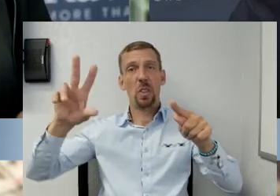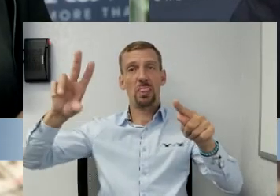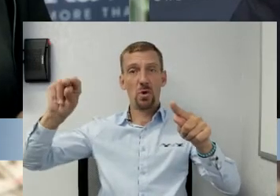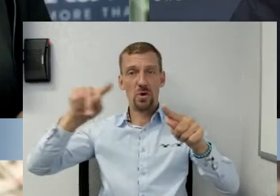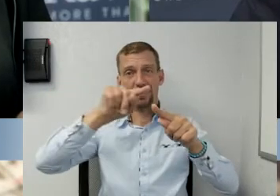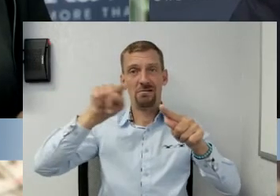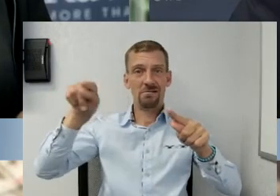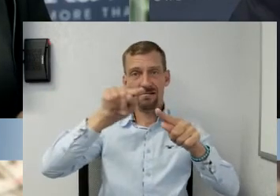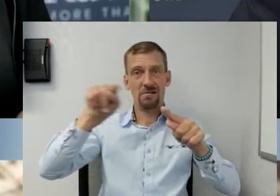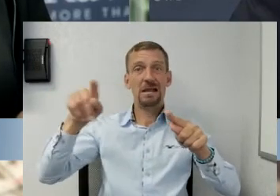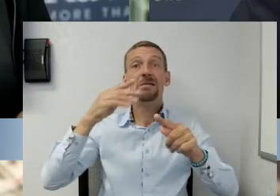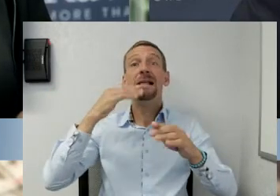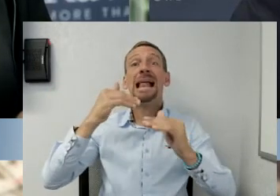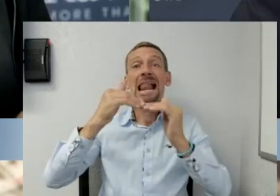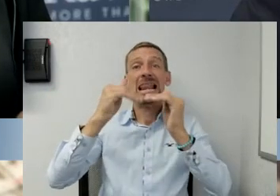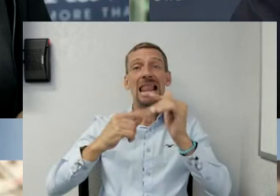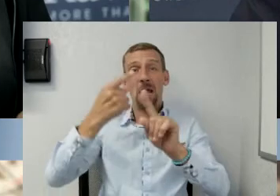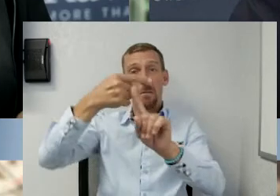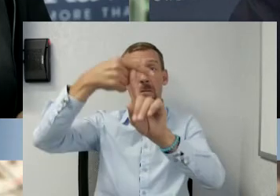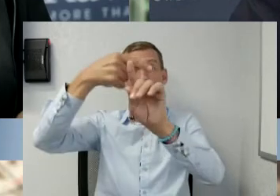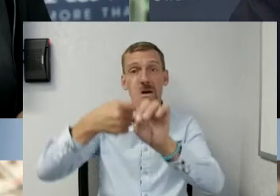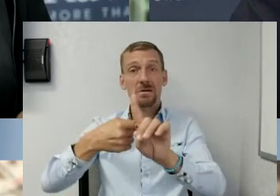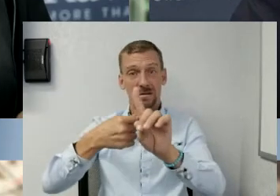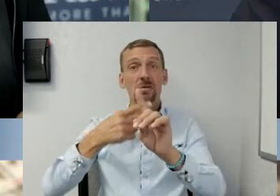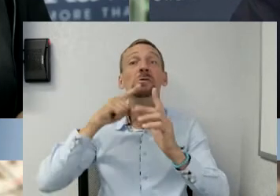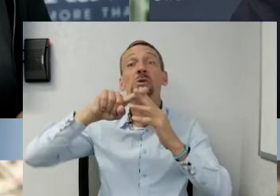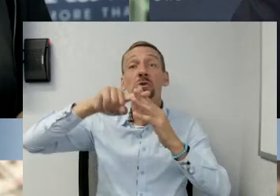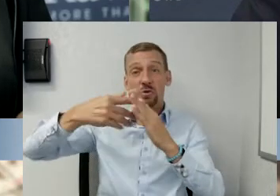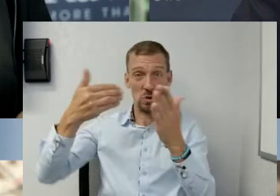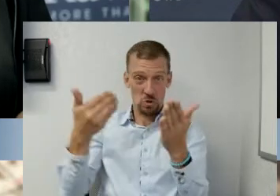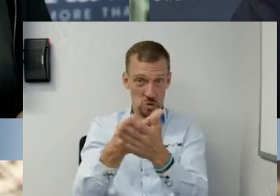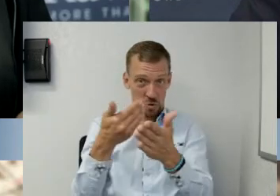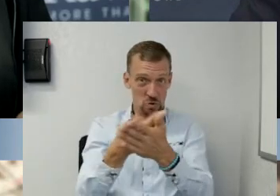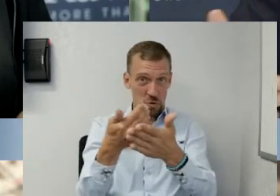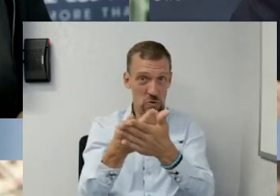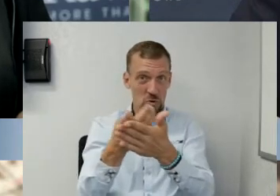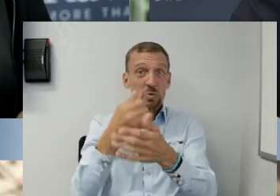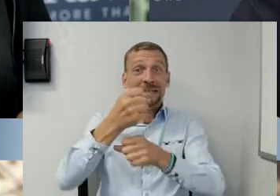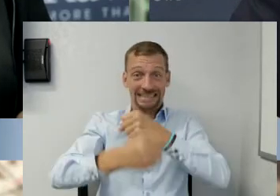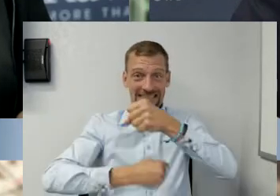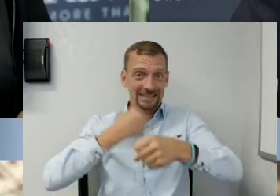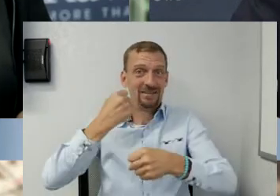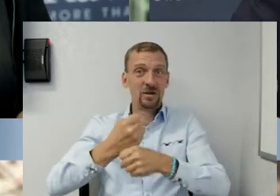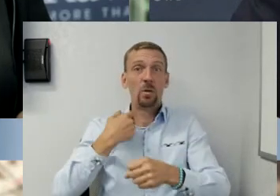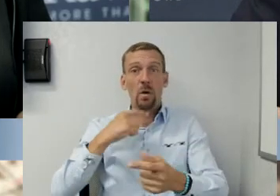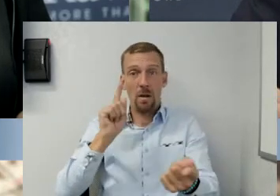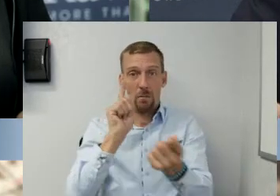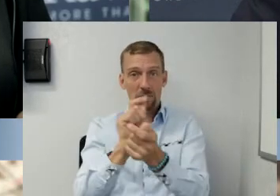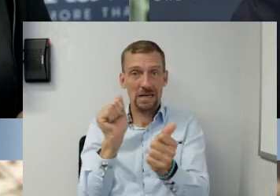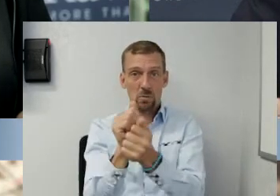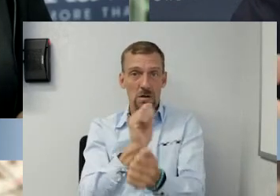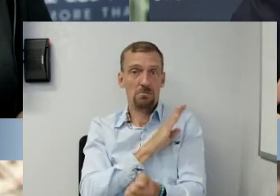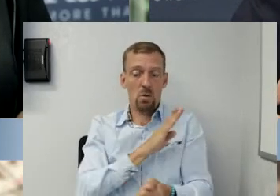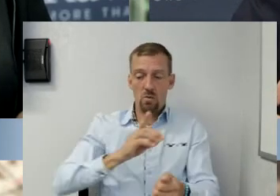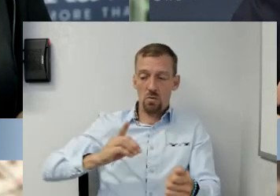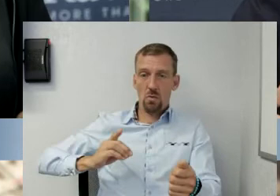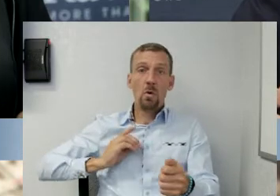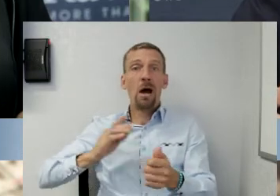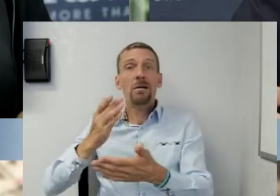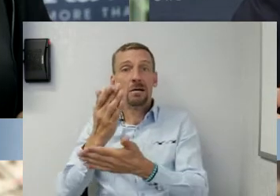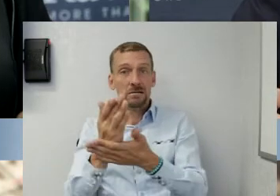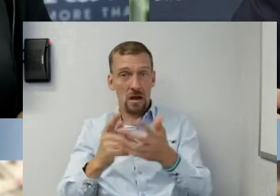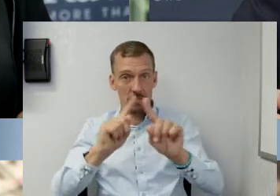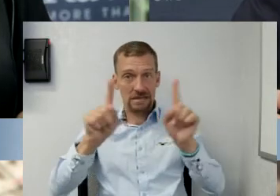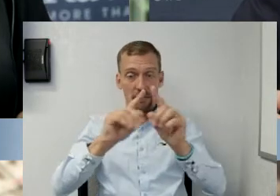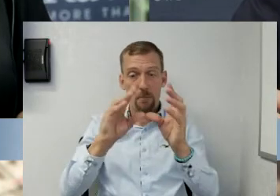we're just less than a month away from starting the new fiscal year. We're going to be meeting with our board in a couple special sessions